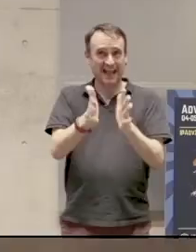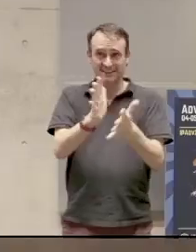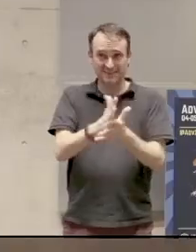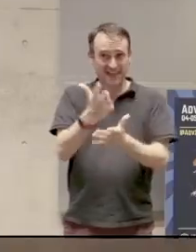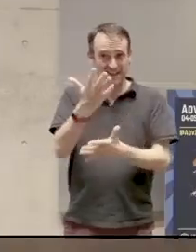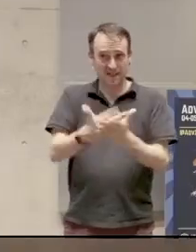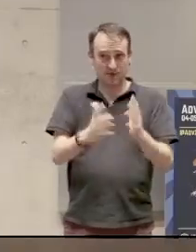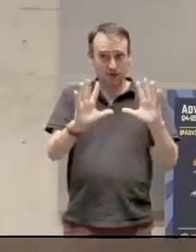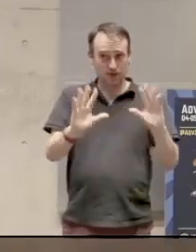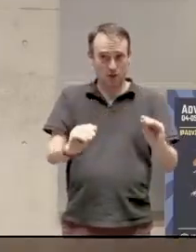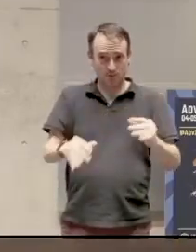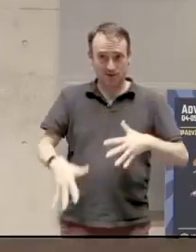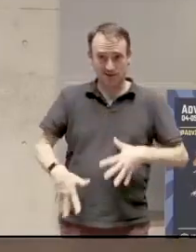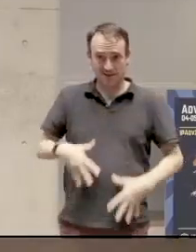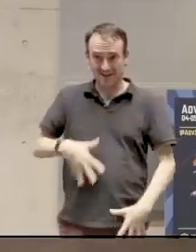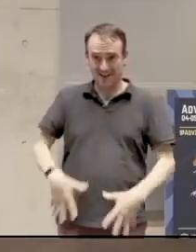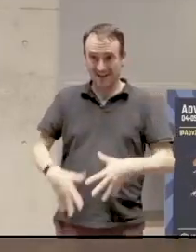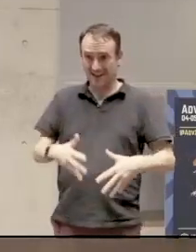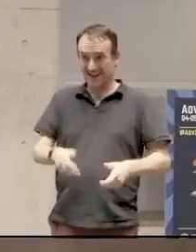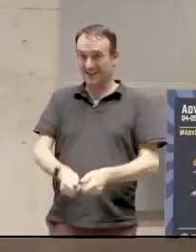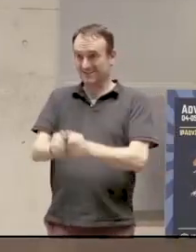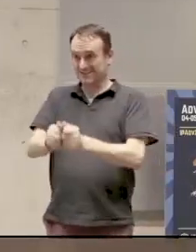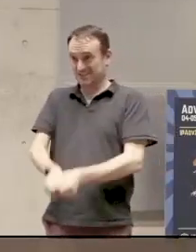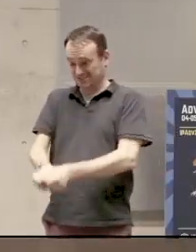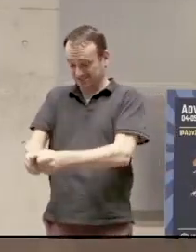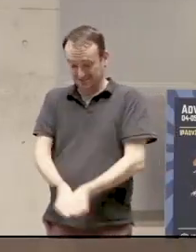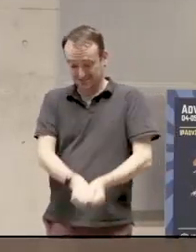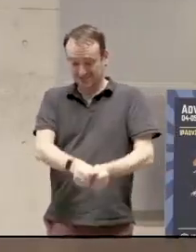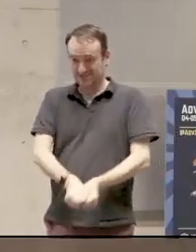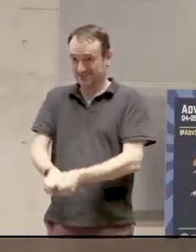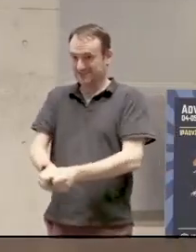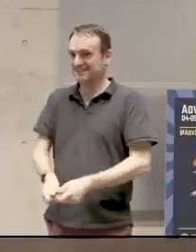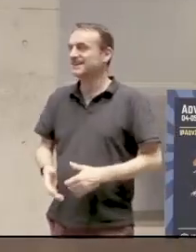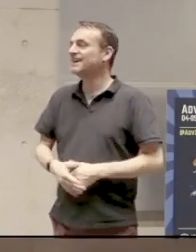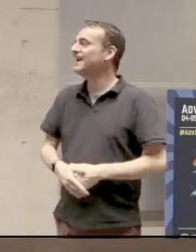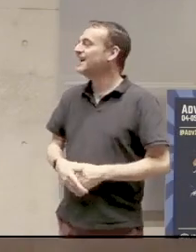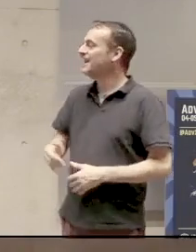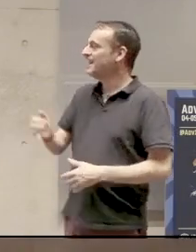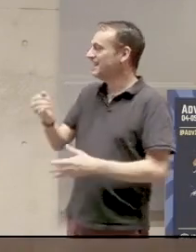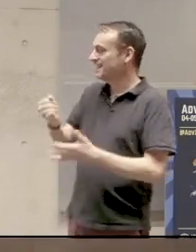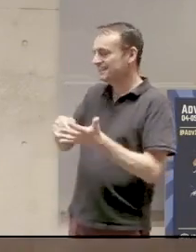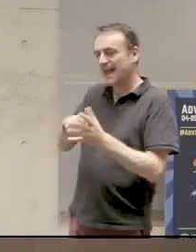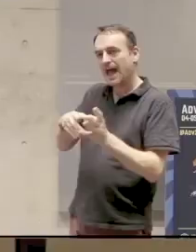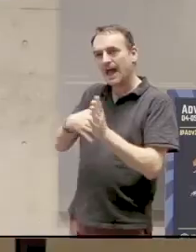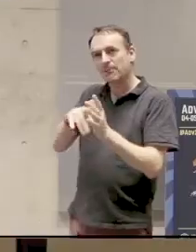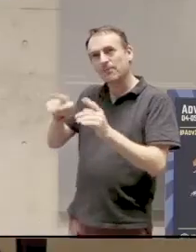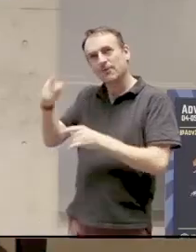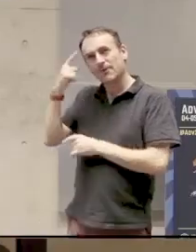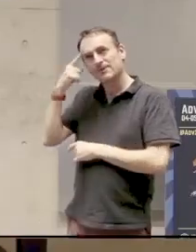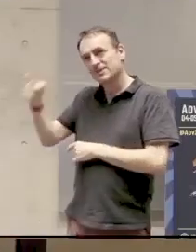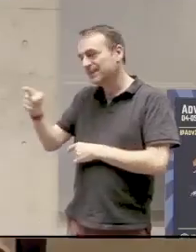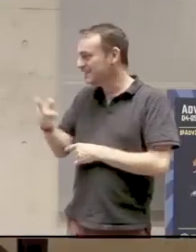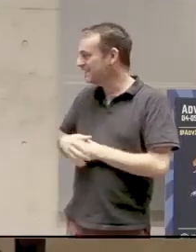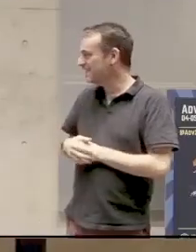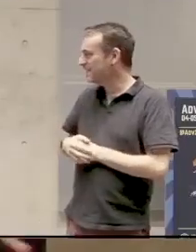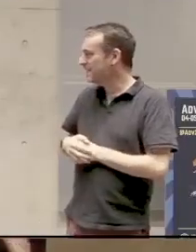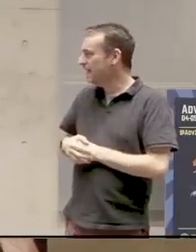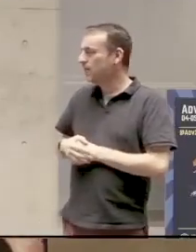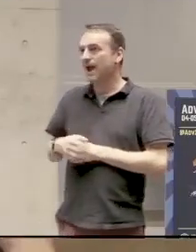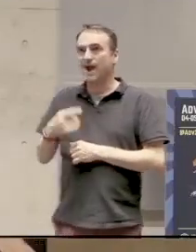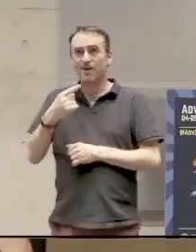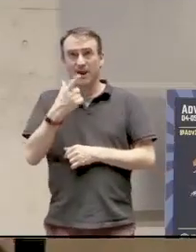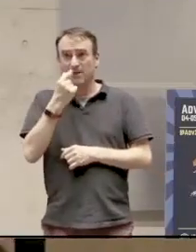very convincing answer. Sam, how would you kill adventure games? I mean, I was also going to say AI, because that's literally how you do it.